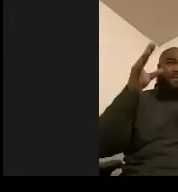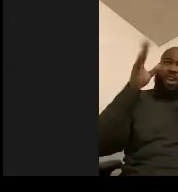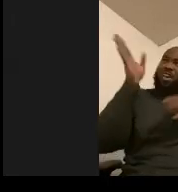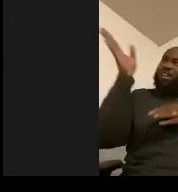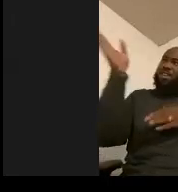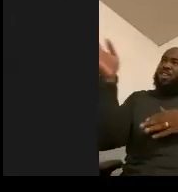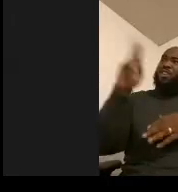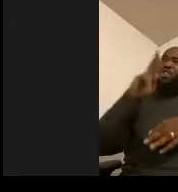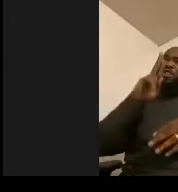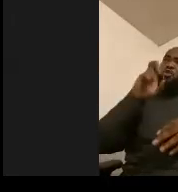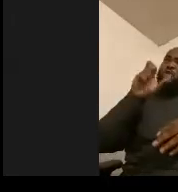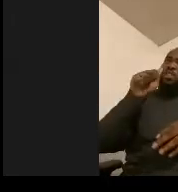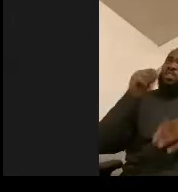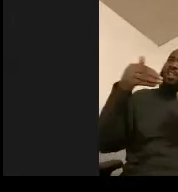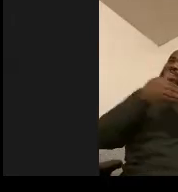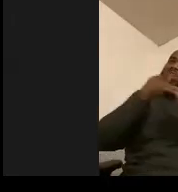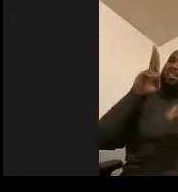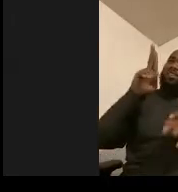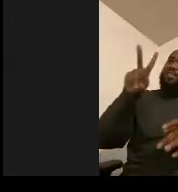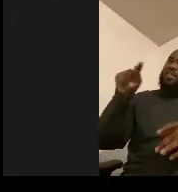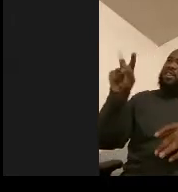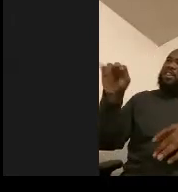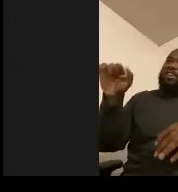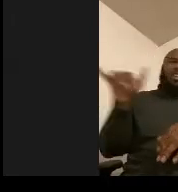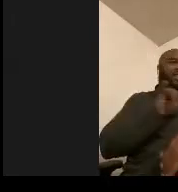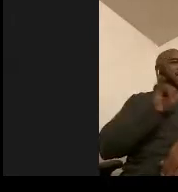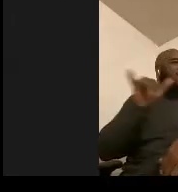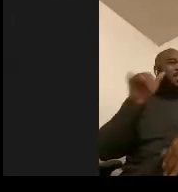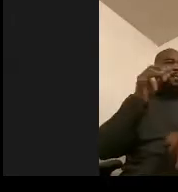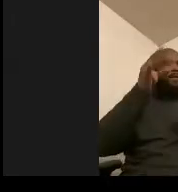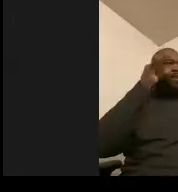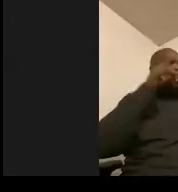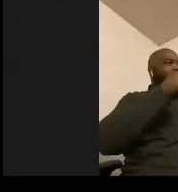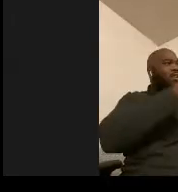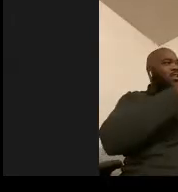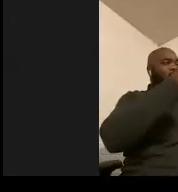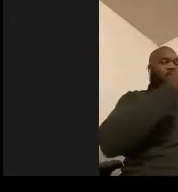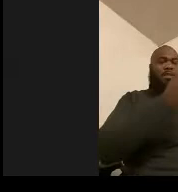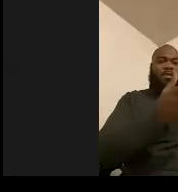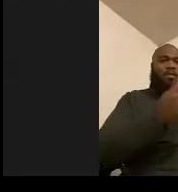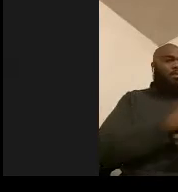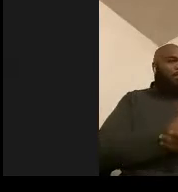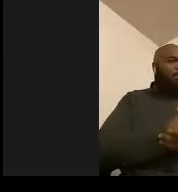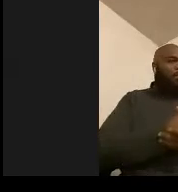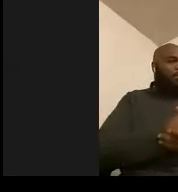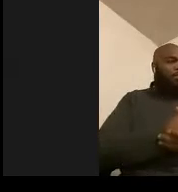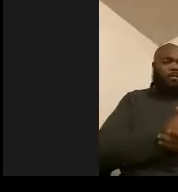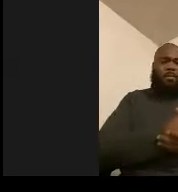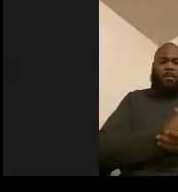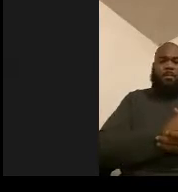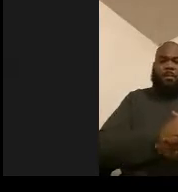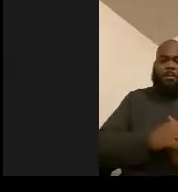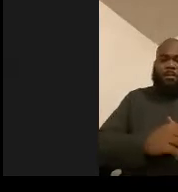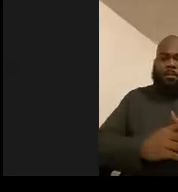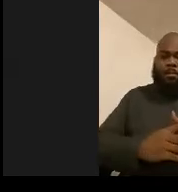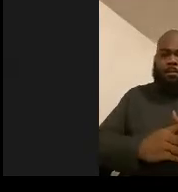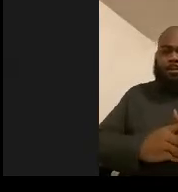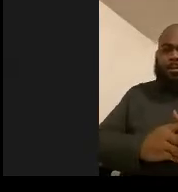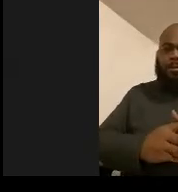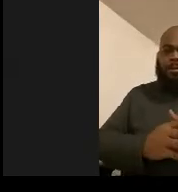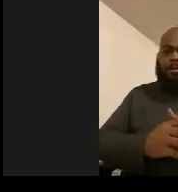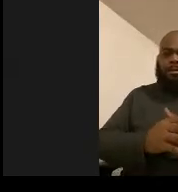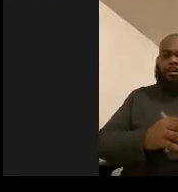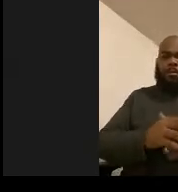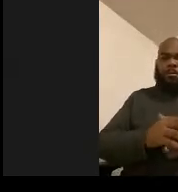my own government. That's a profound thought for an apostle for nonviolence to say that in fact there's violence